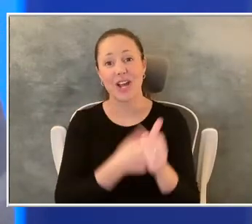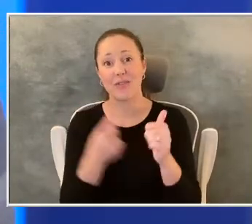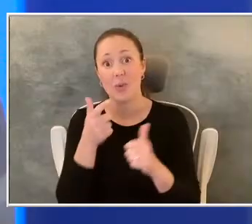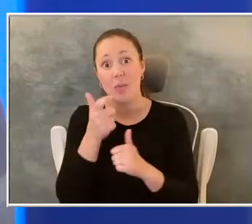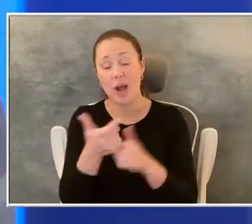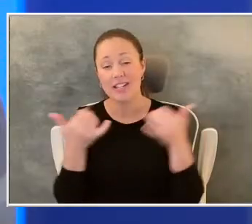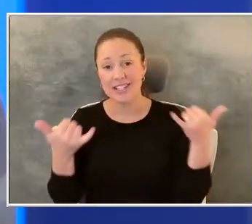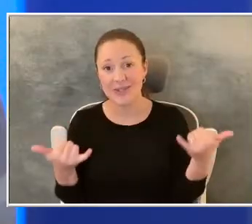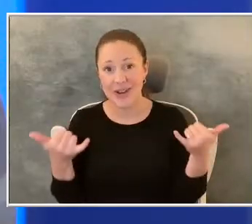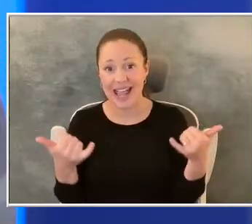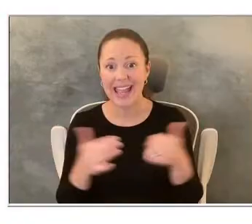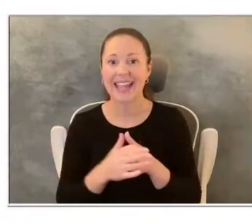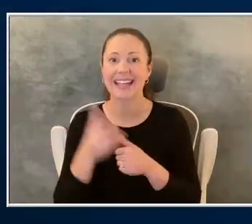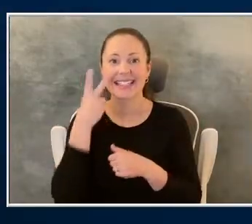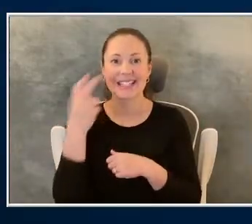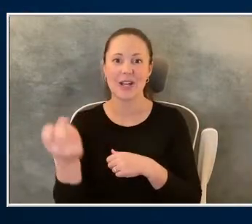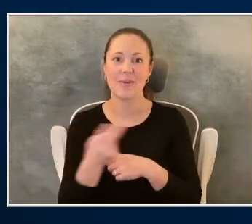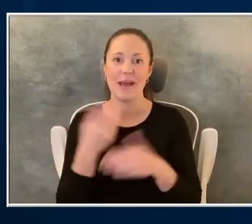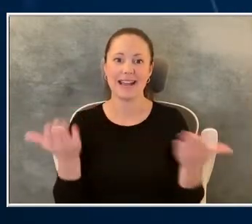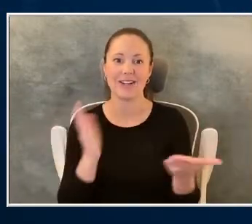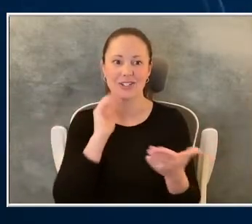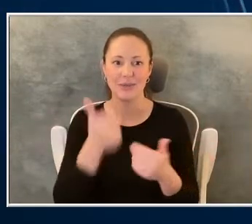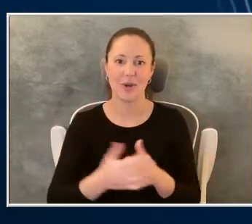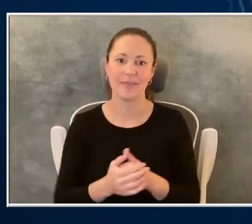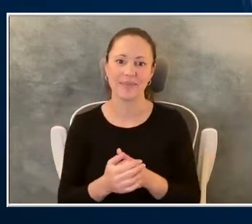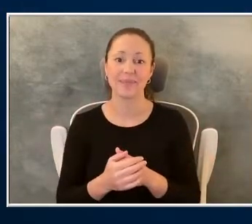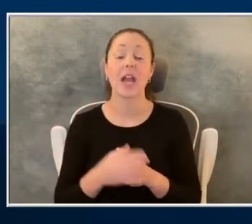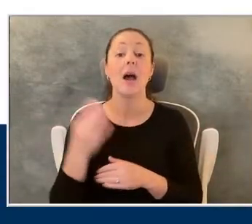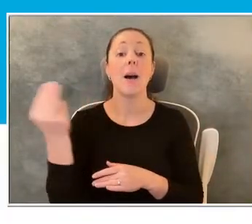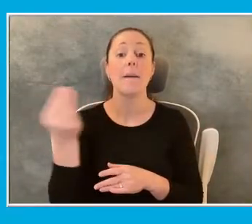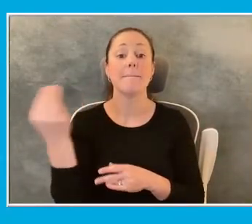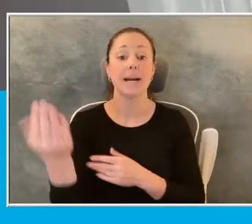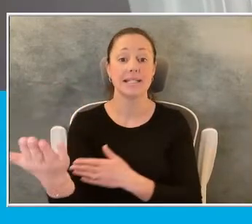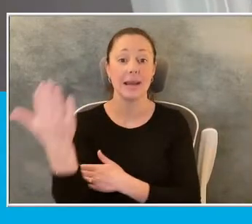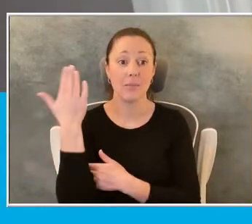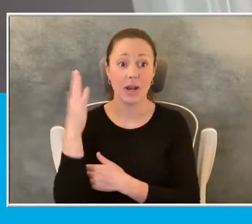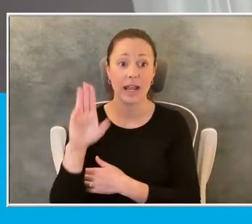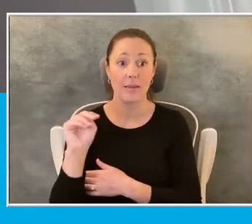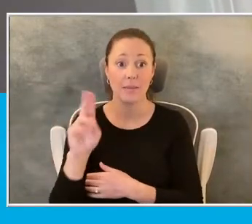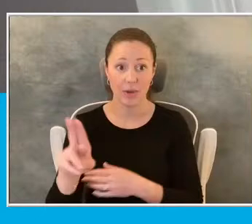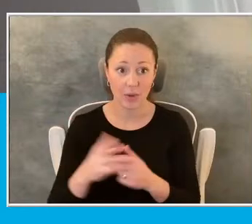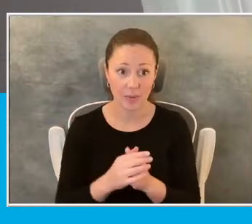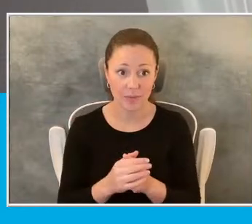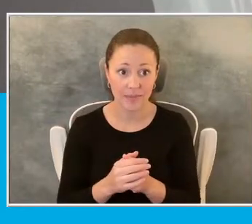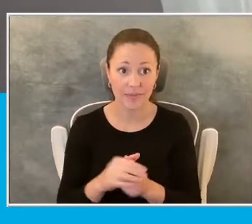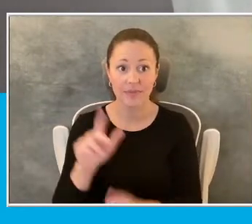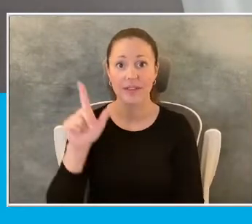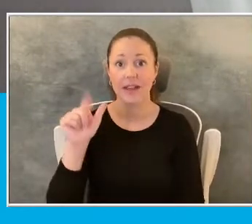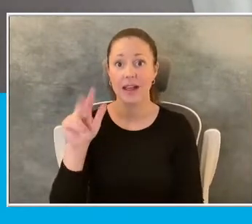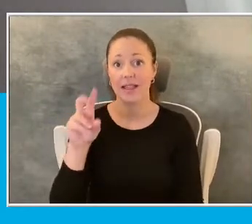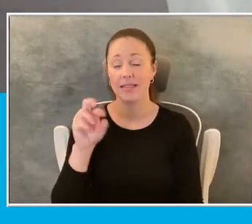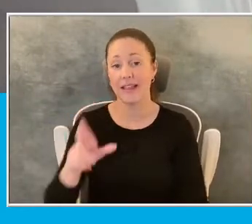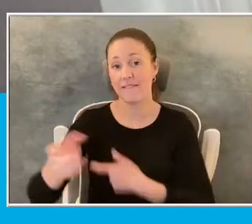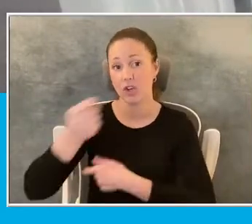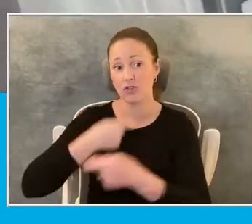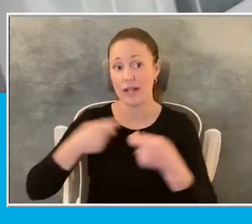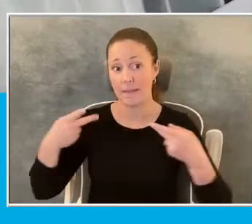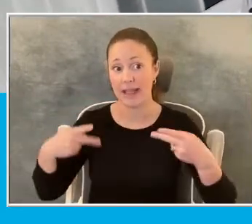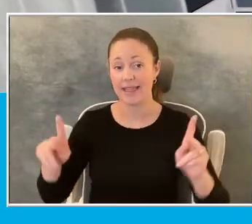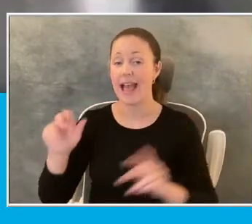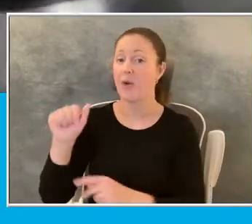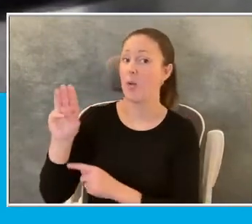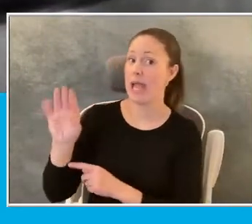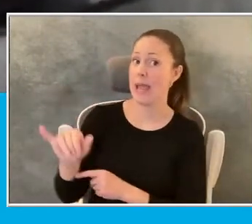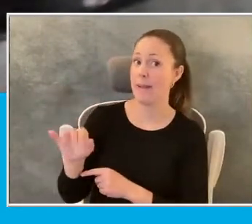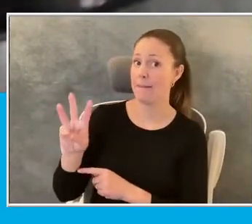us today. And we'll see you back here tomorrow. Coming up Monday on the Morning Medical Update, a liver transplant is allowing Amy Wallace to live a